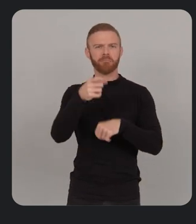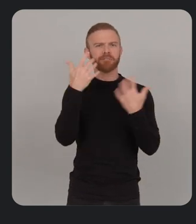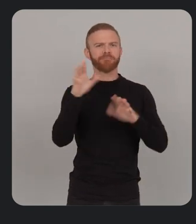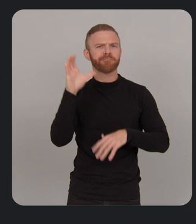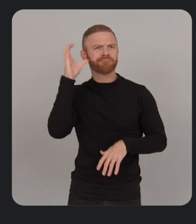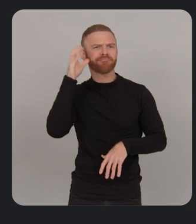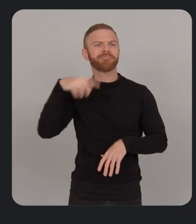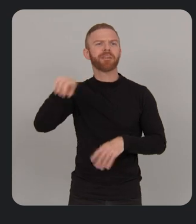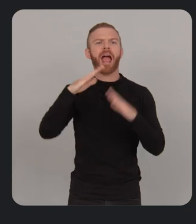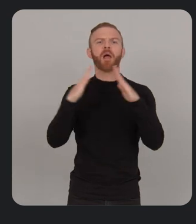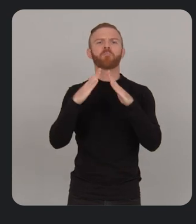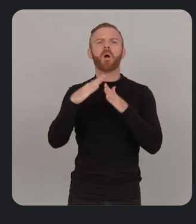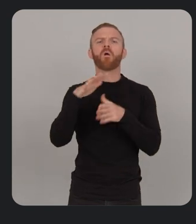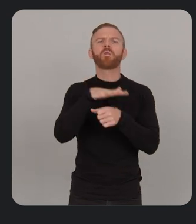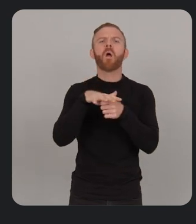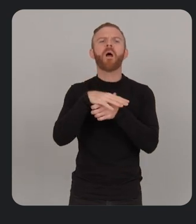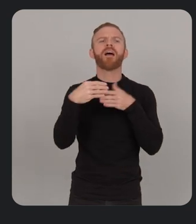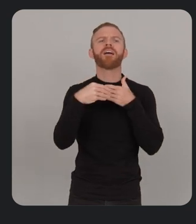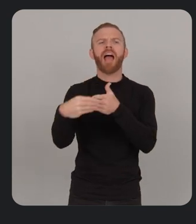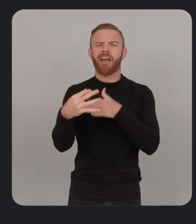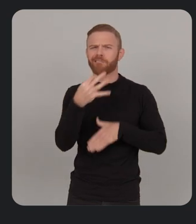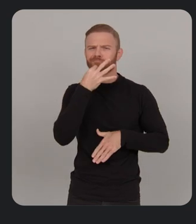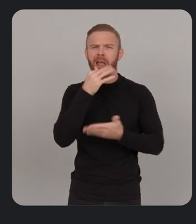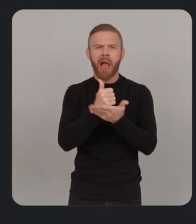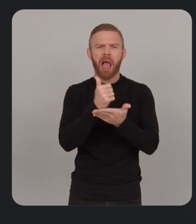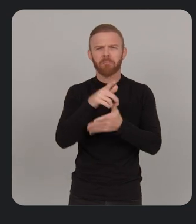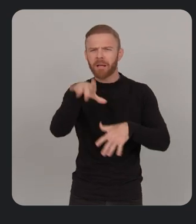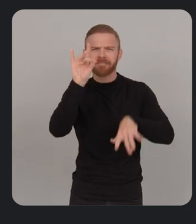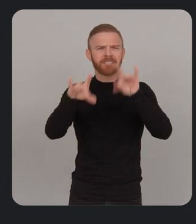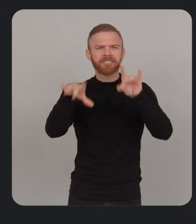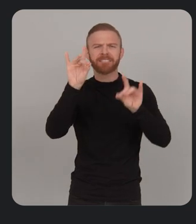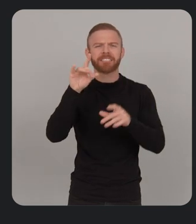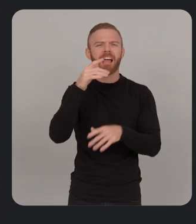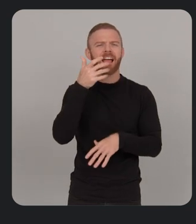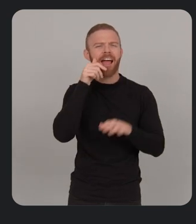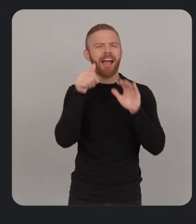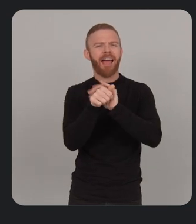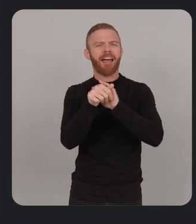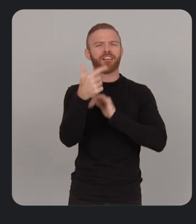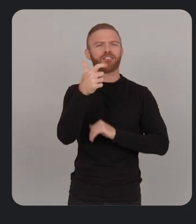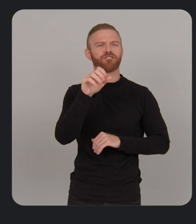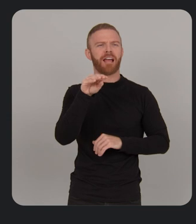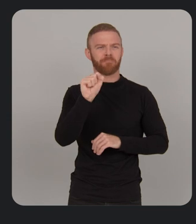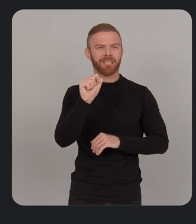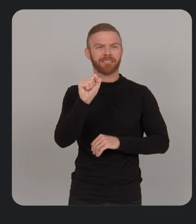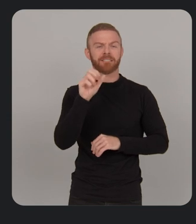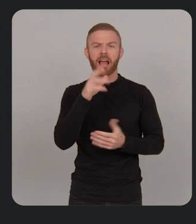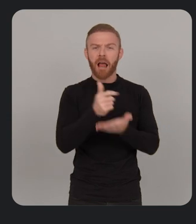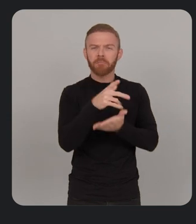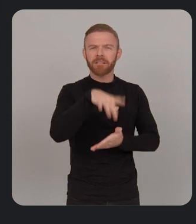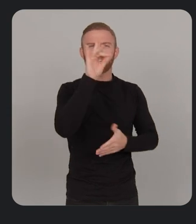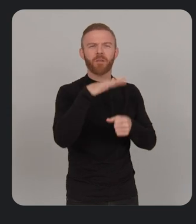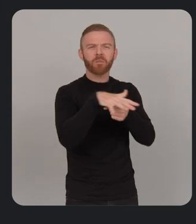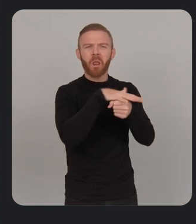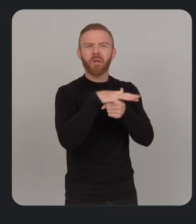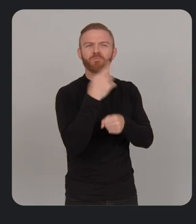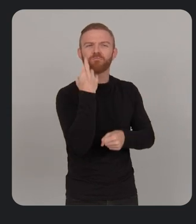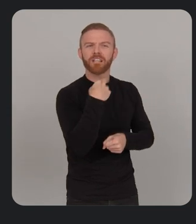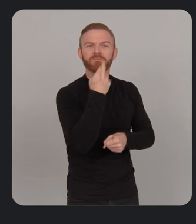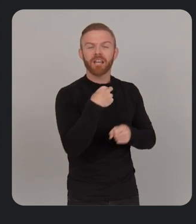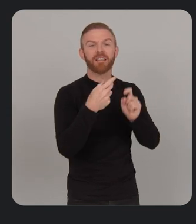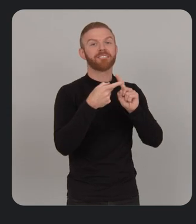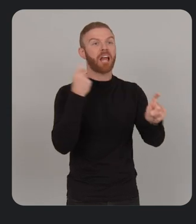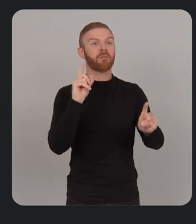heard how a community of local guides helps you discover hidden gems and how you can find the best local leads based on